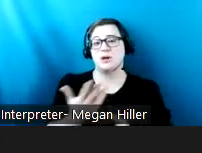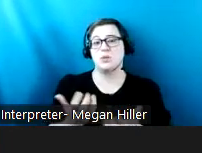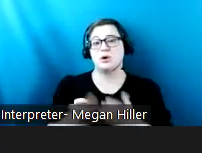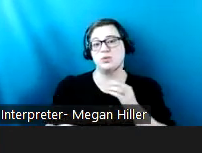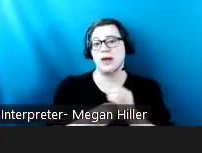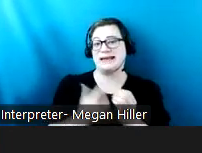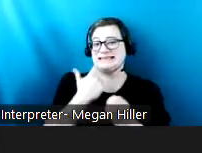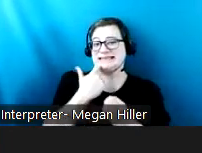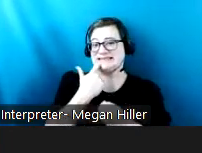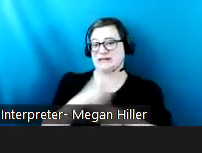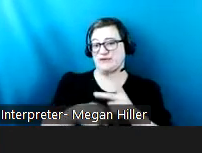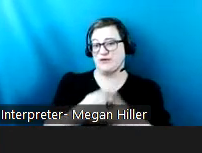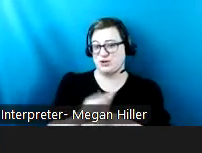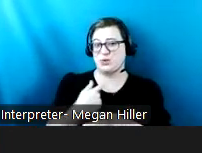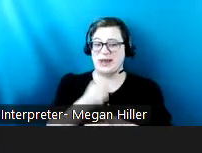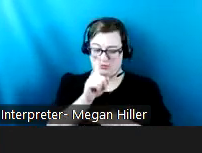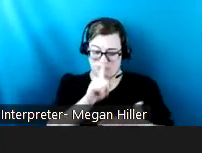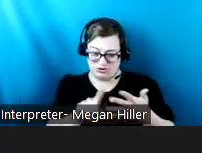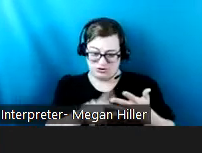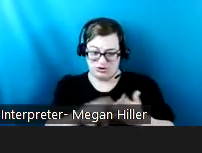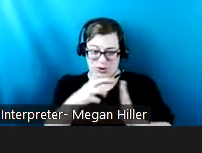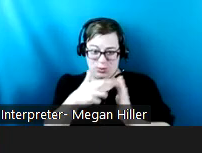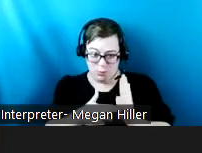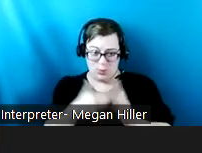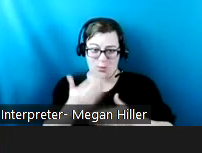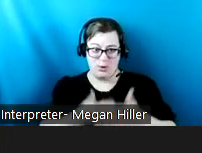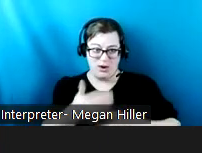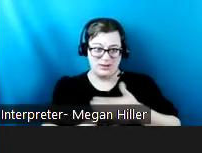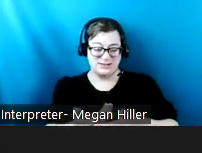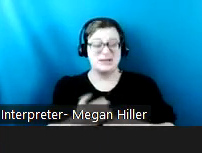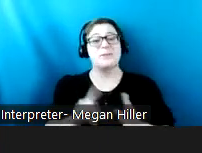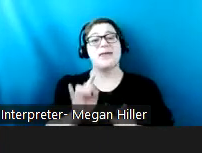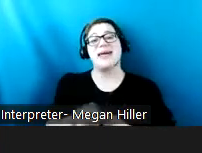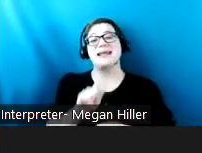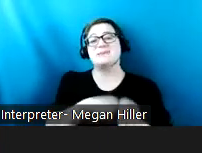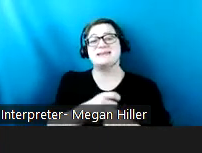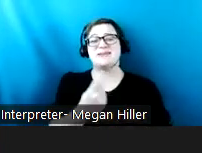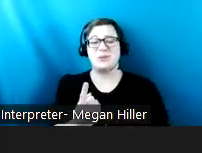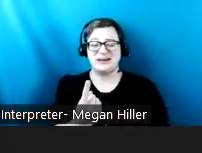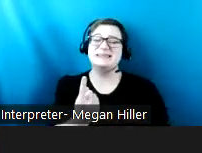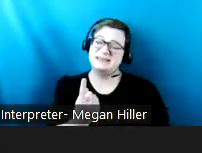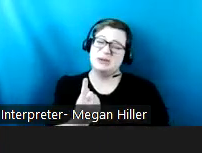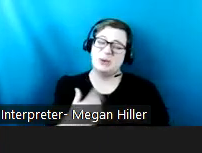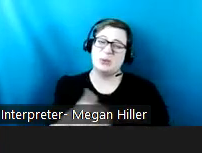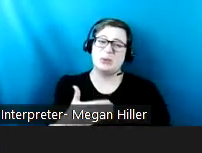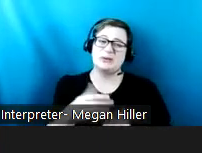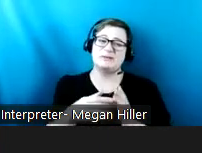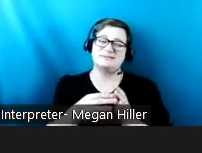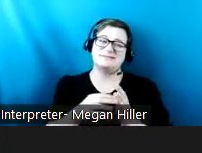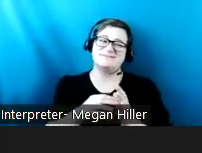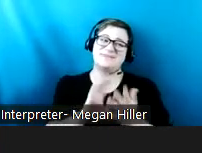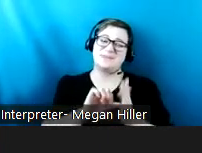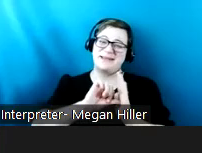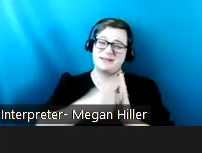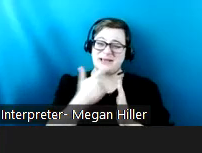we do have to go back through the rule process. This particular one is a bit of a pain point because we were really hoping that we could